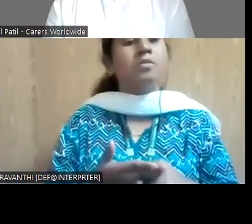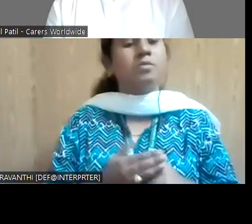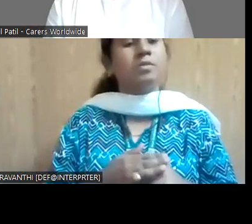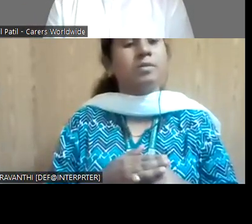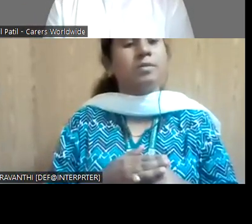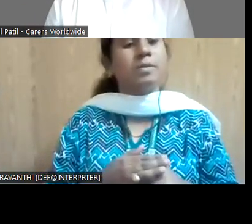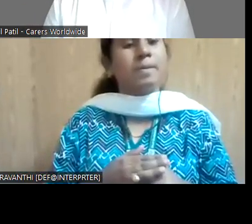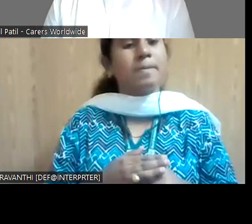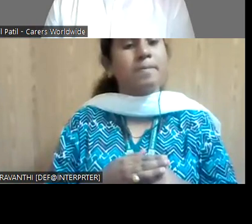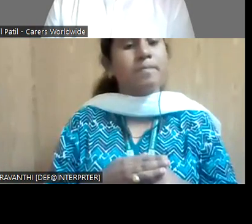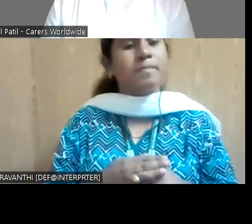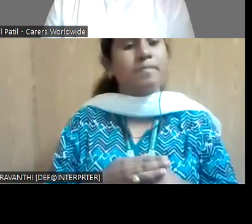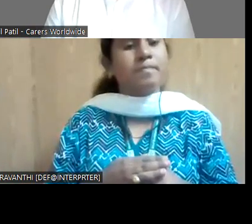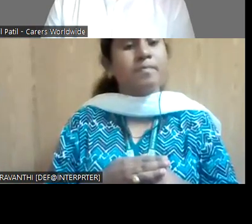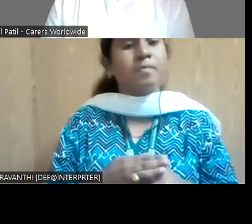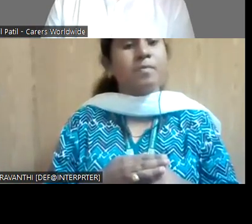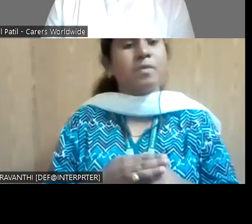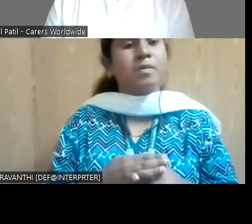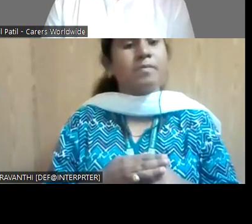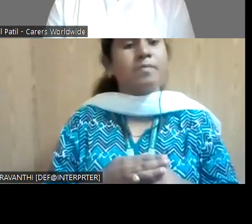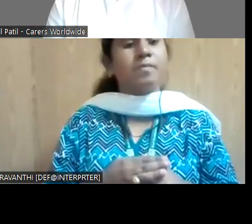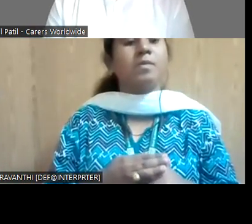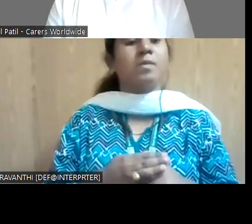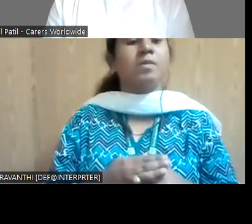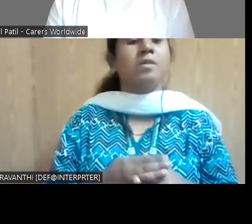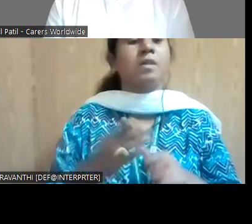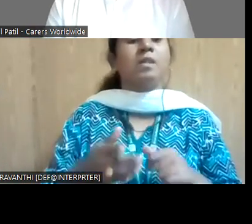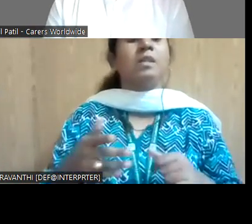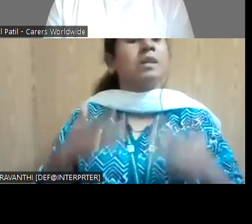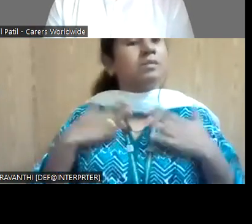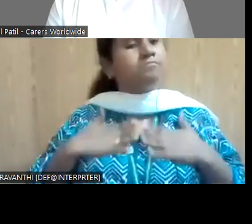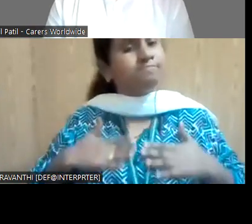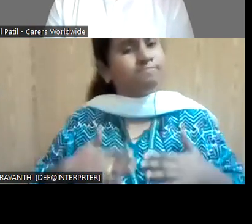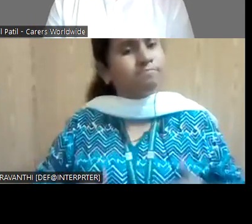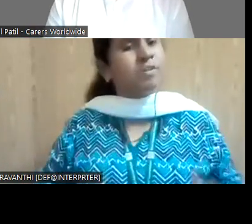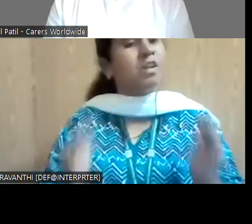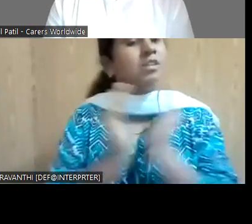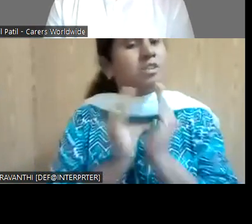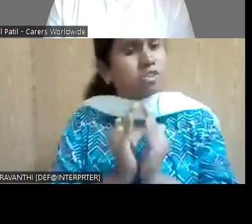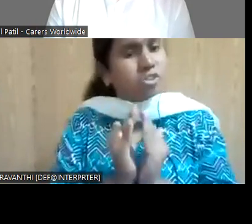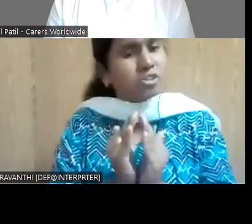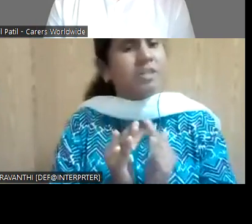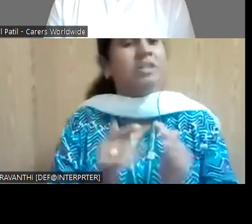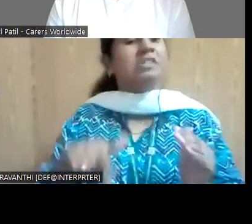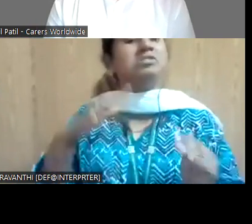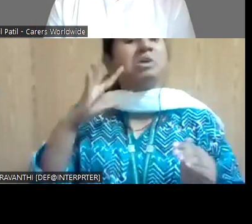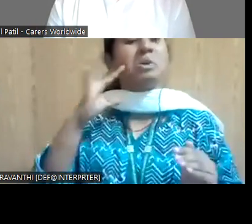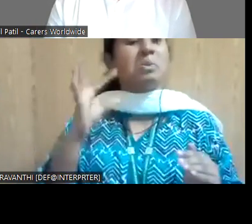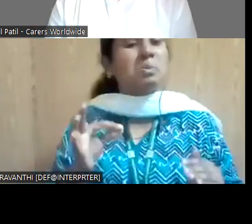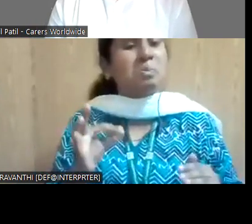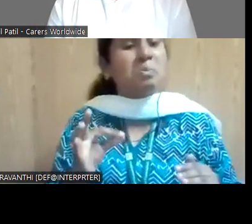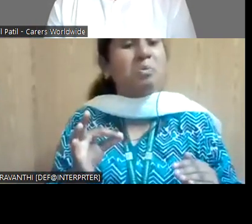being able to provide Niramaya health insurance, which again is something important, which in a